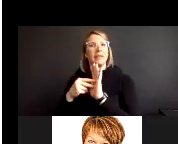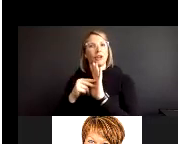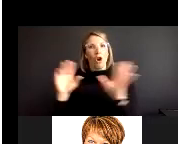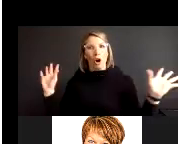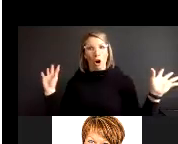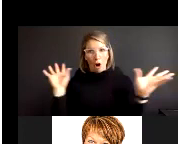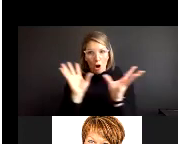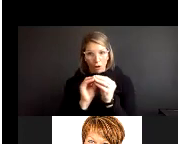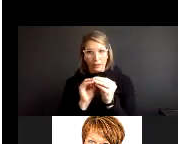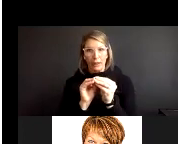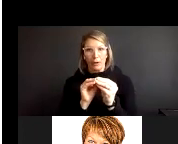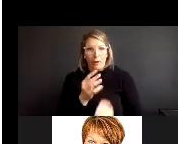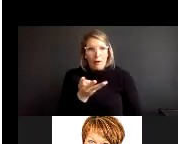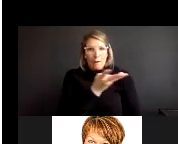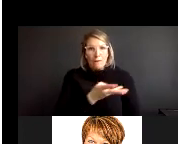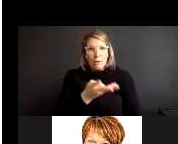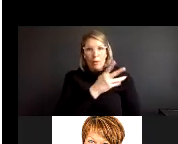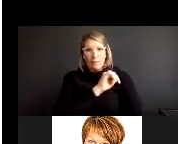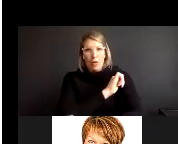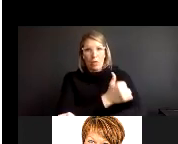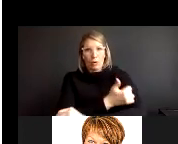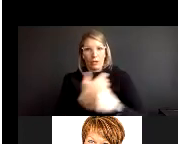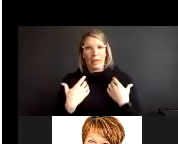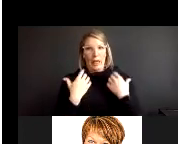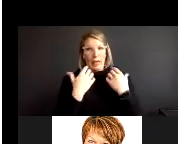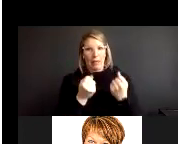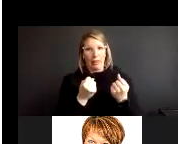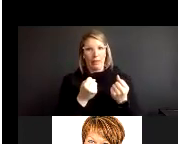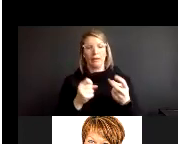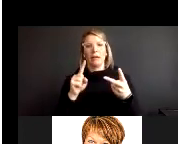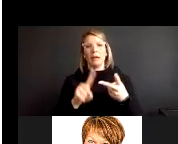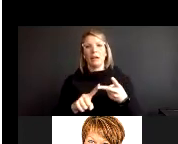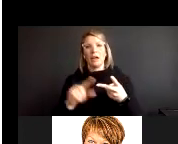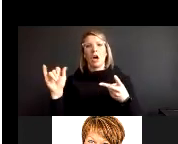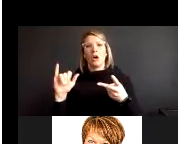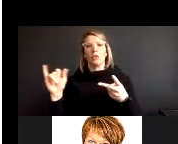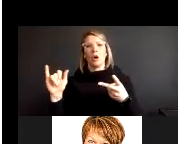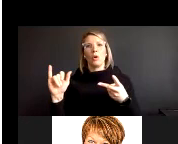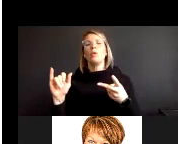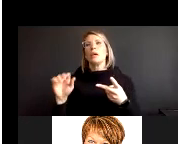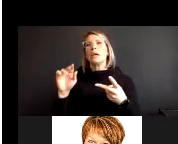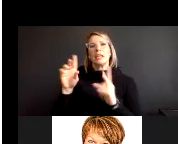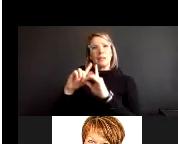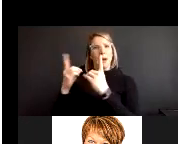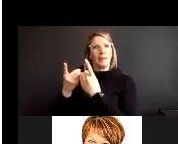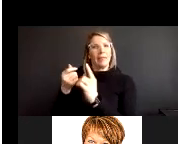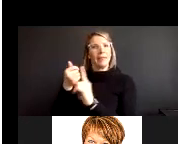authority level, while the Department of Children, Seniors, and Social Development is responsible for the administrative functioning of the Act. So that'd be the policies